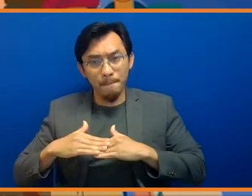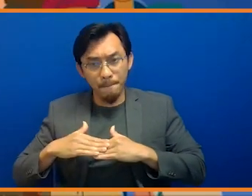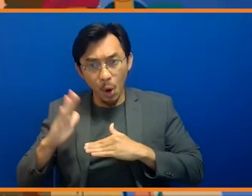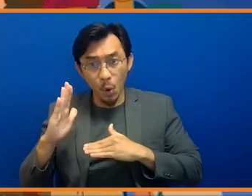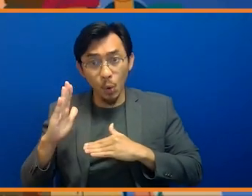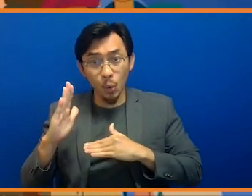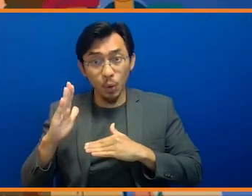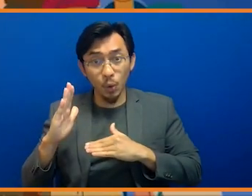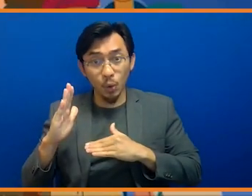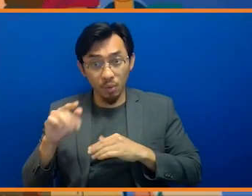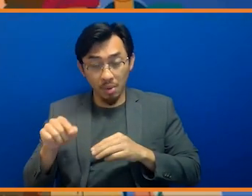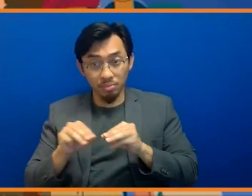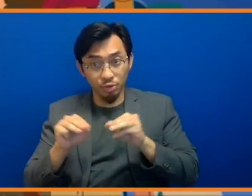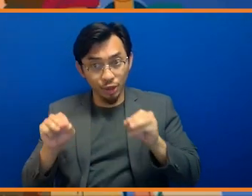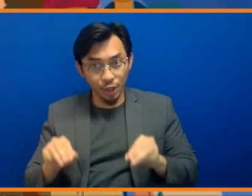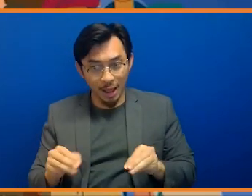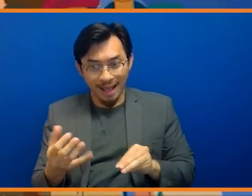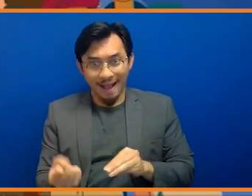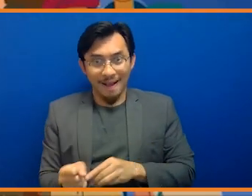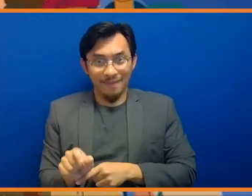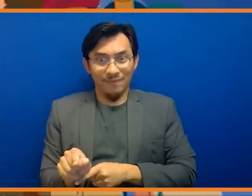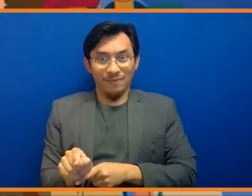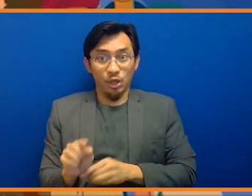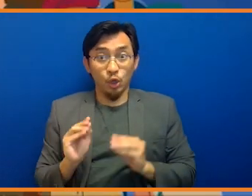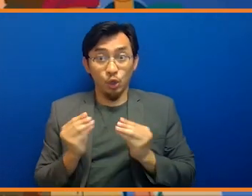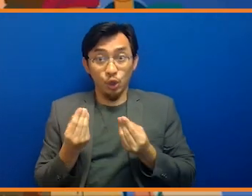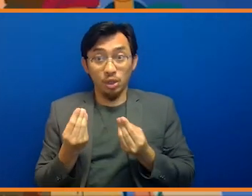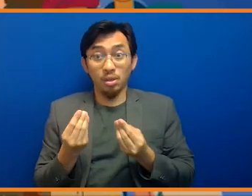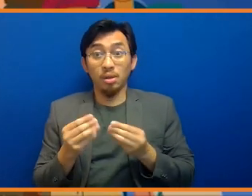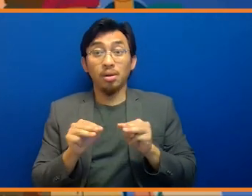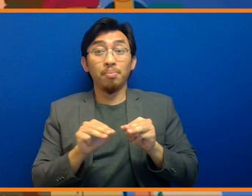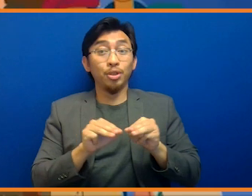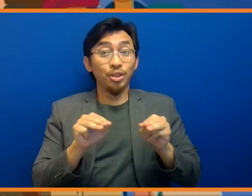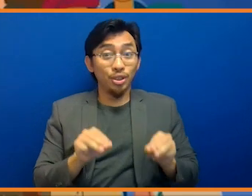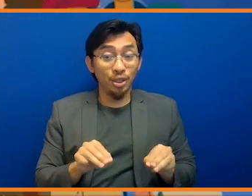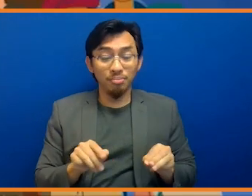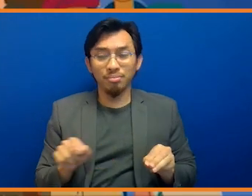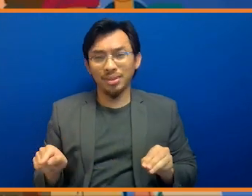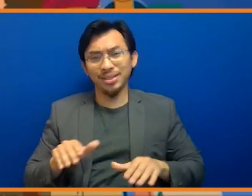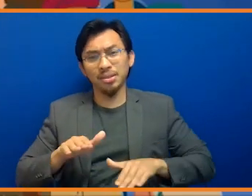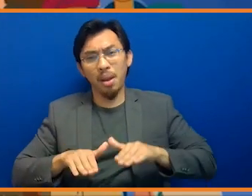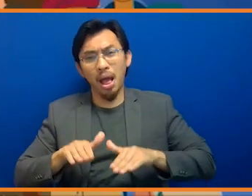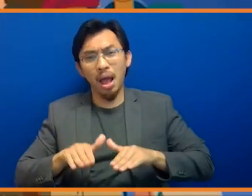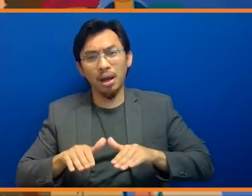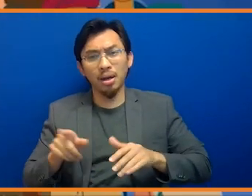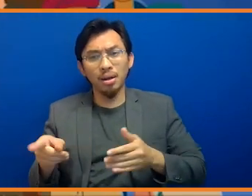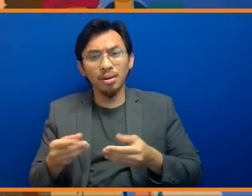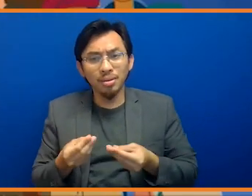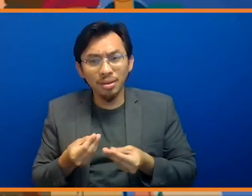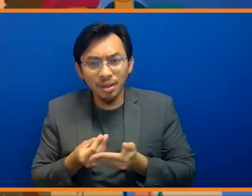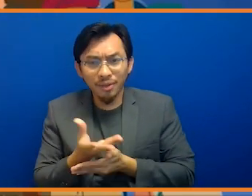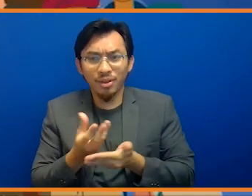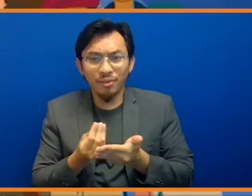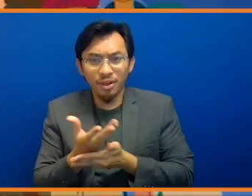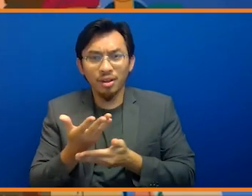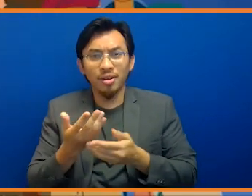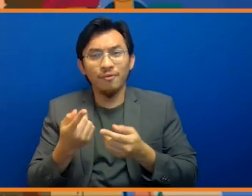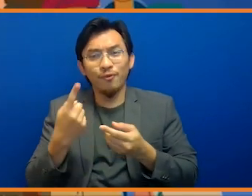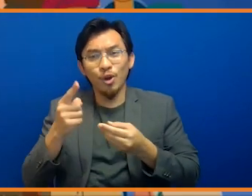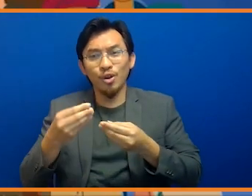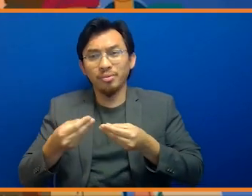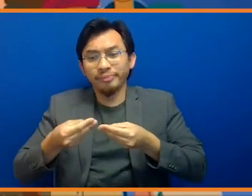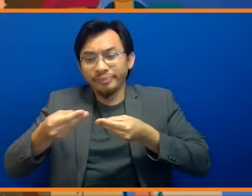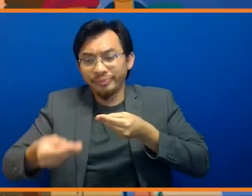the museum is stay there. So I think youth and the museum is similar. They are to send the message to other